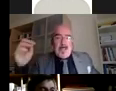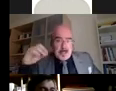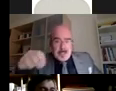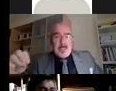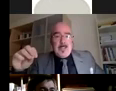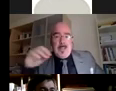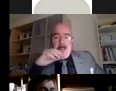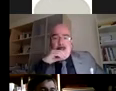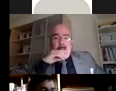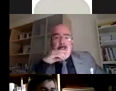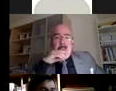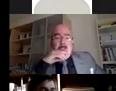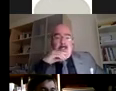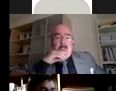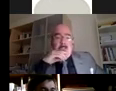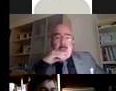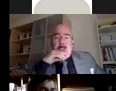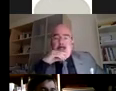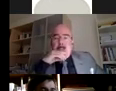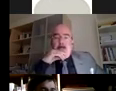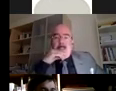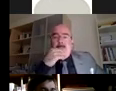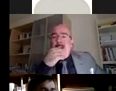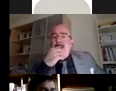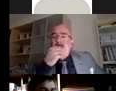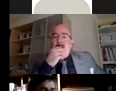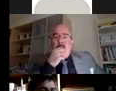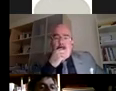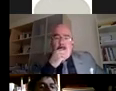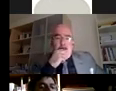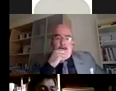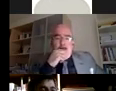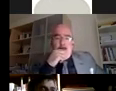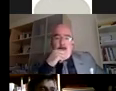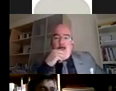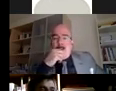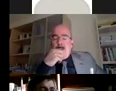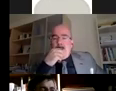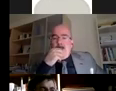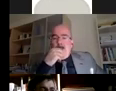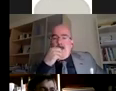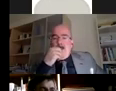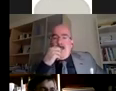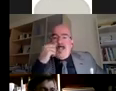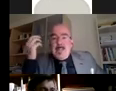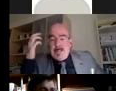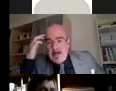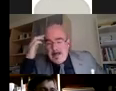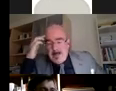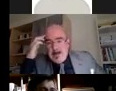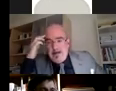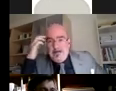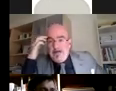this is enshrined in UNGP 25, where it is